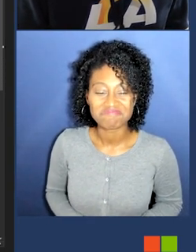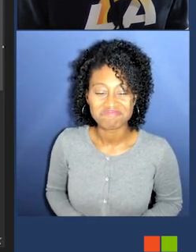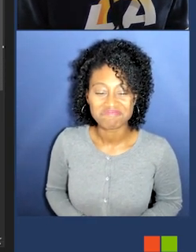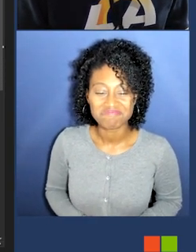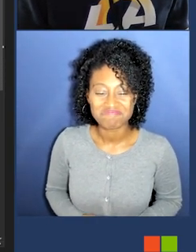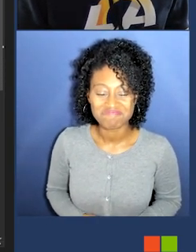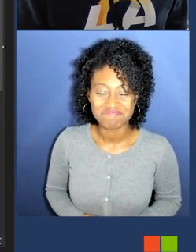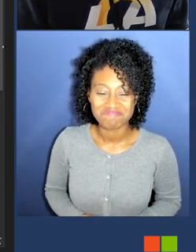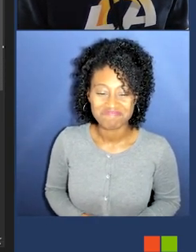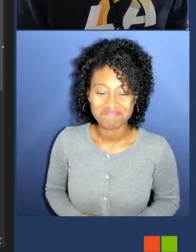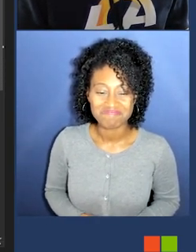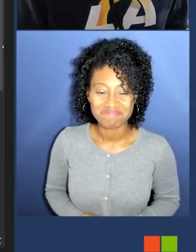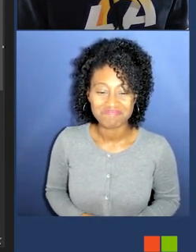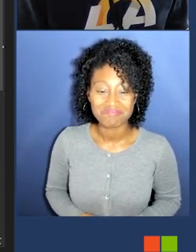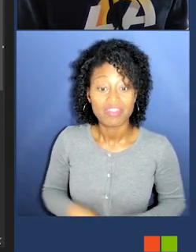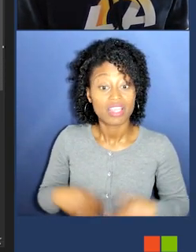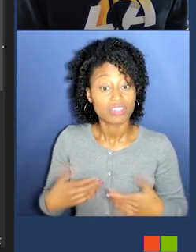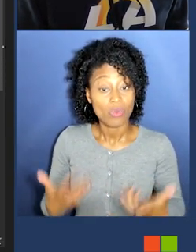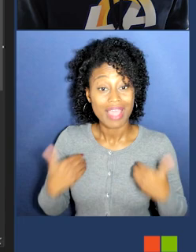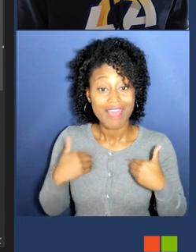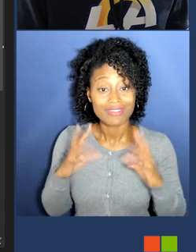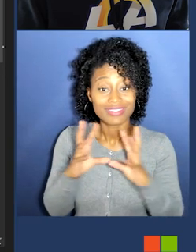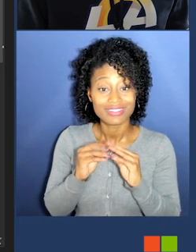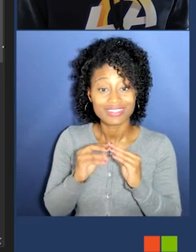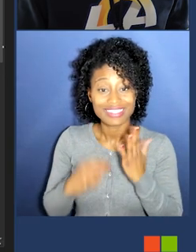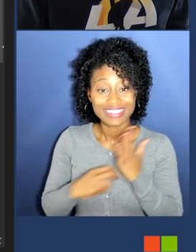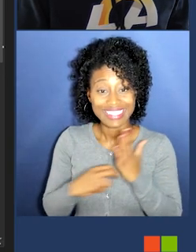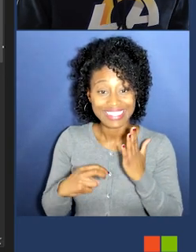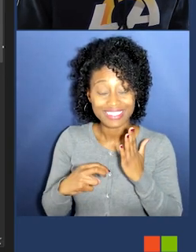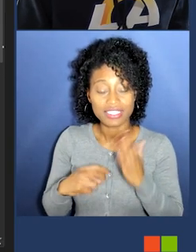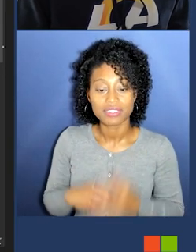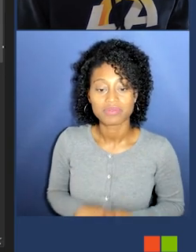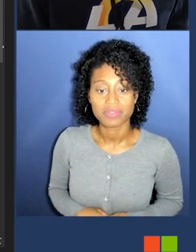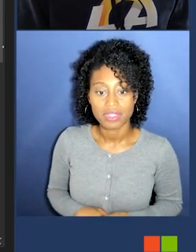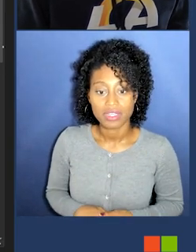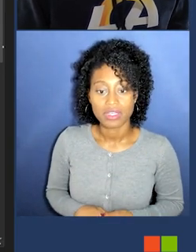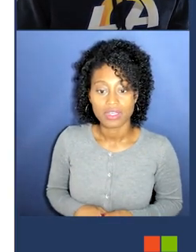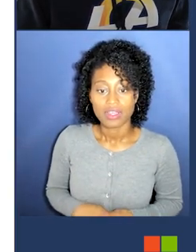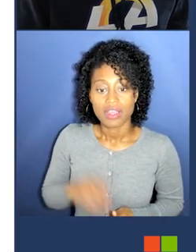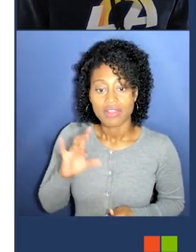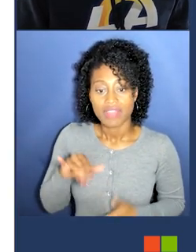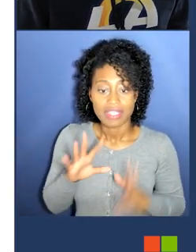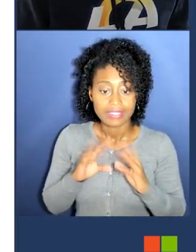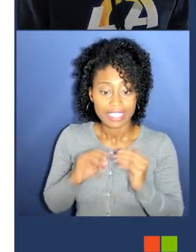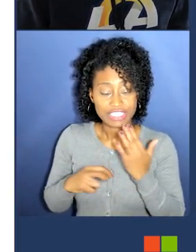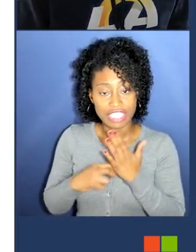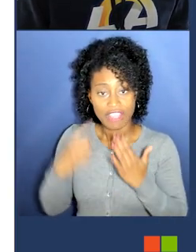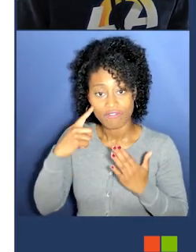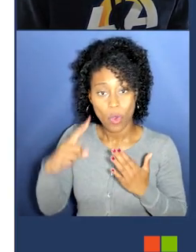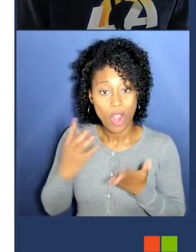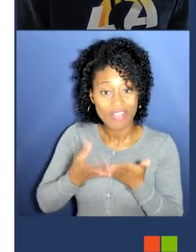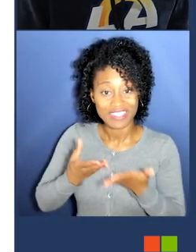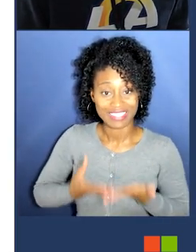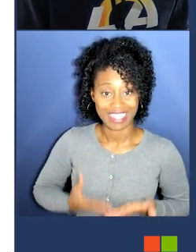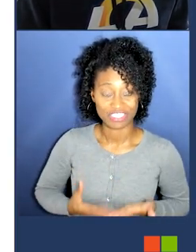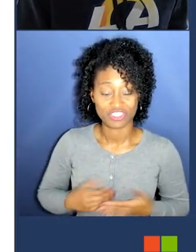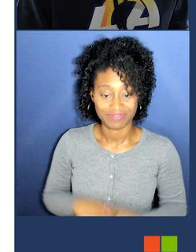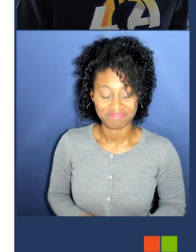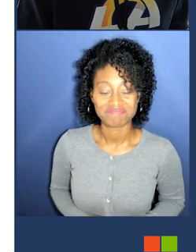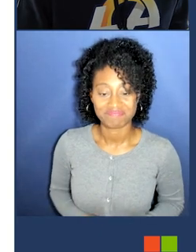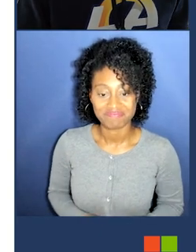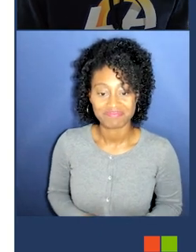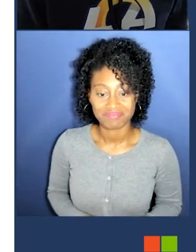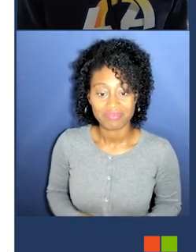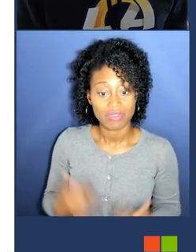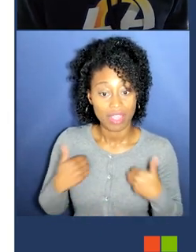So we have the session ticket. We take a session ticket for the authentication here. So when a